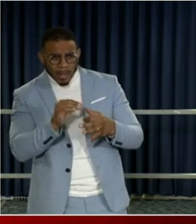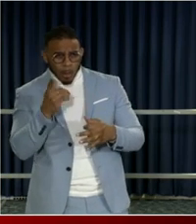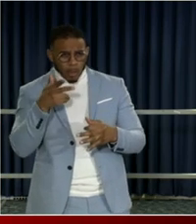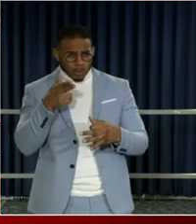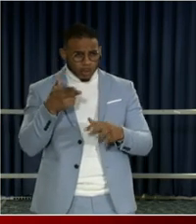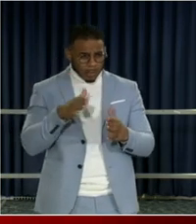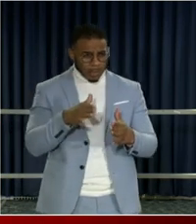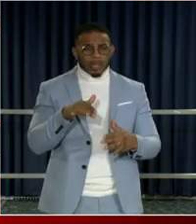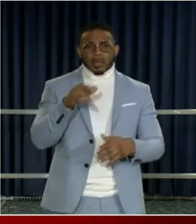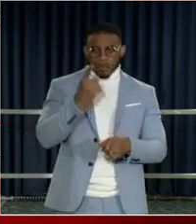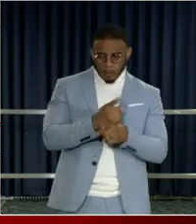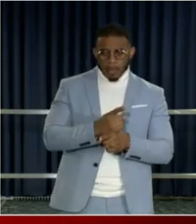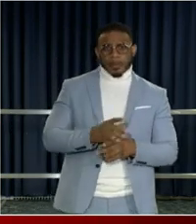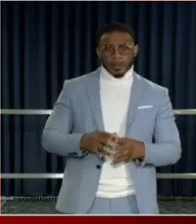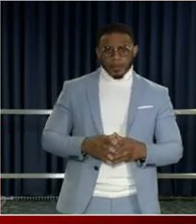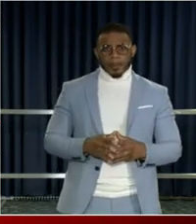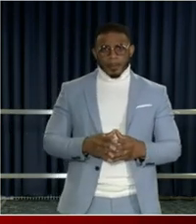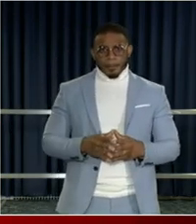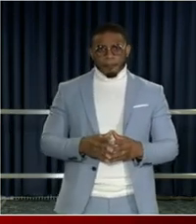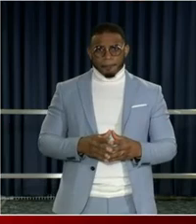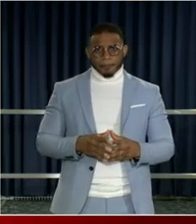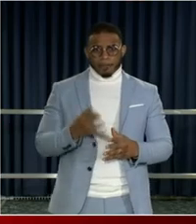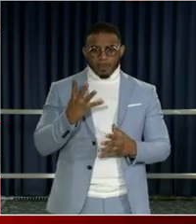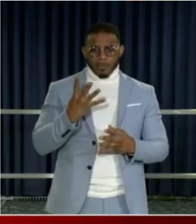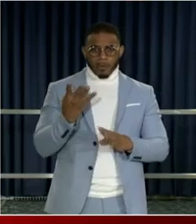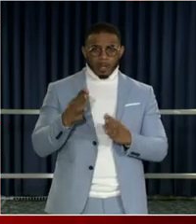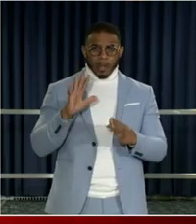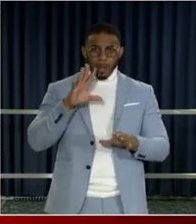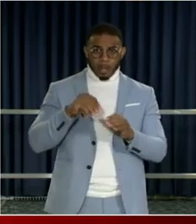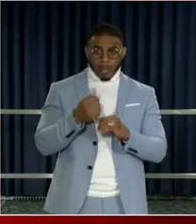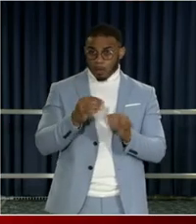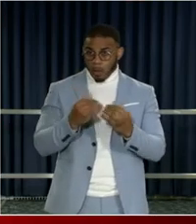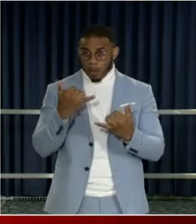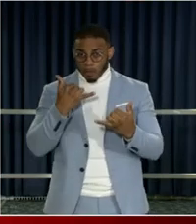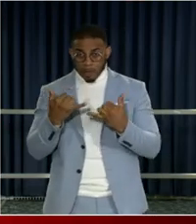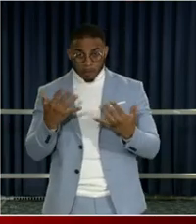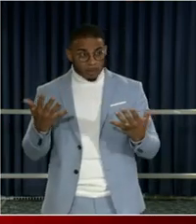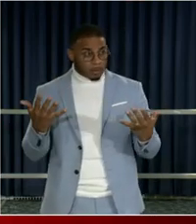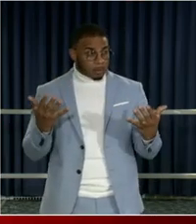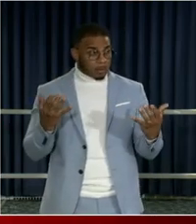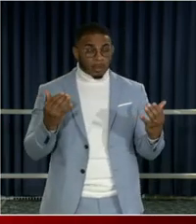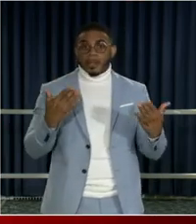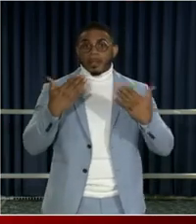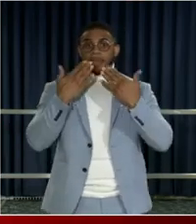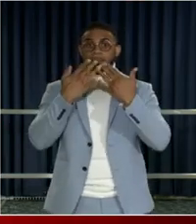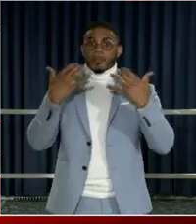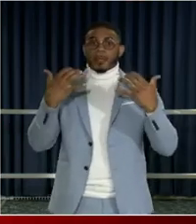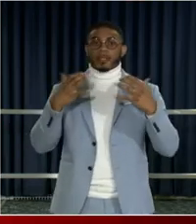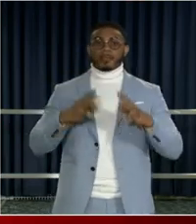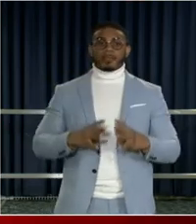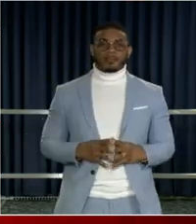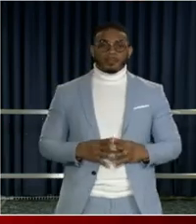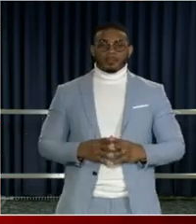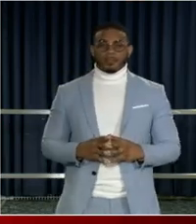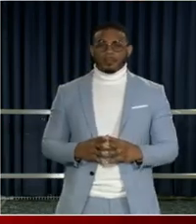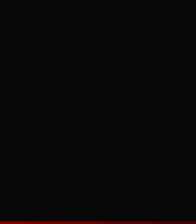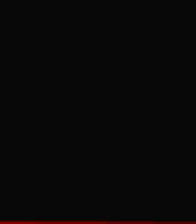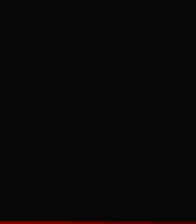death? That's correct. All right. Any more on the phone? All right. Thank you, everybody.